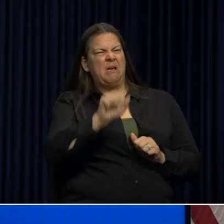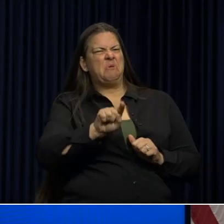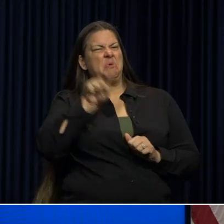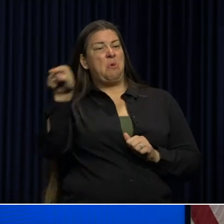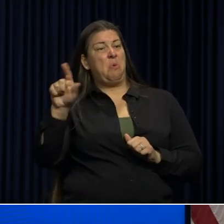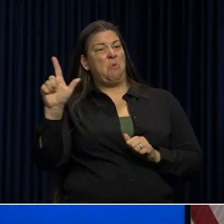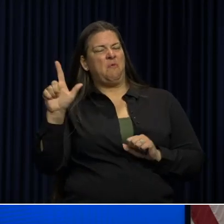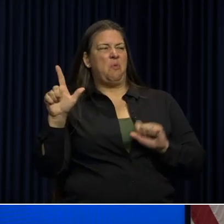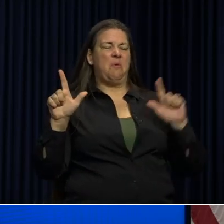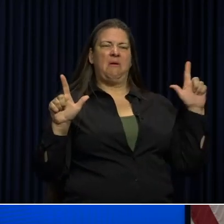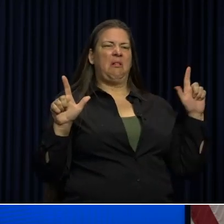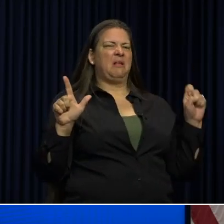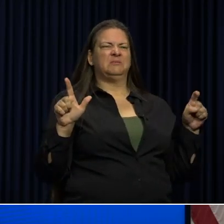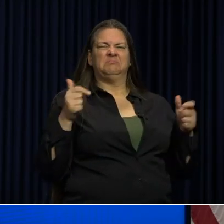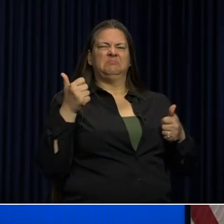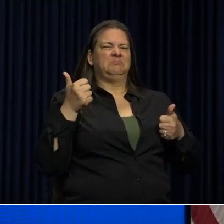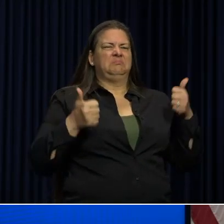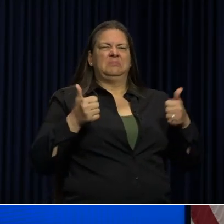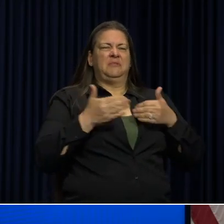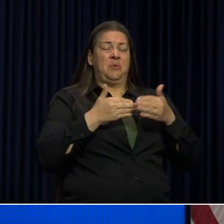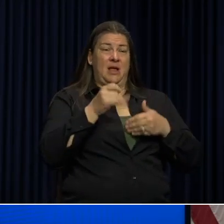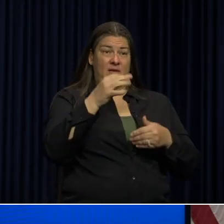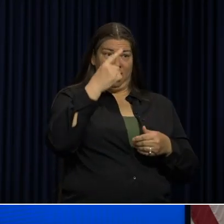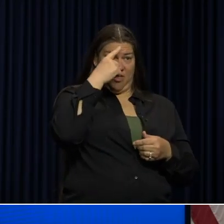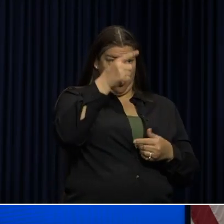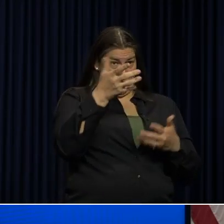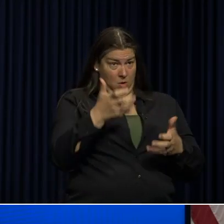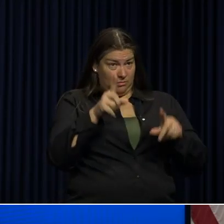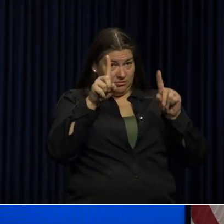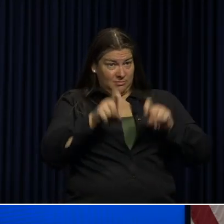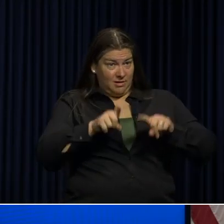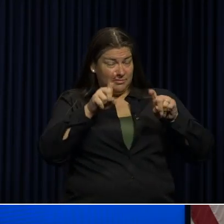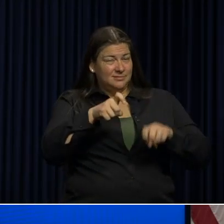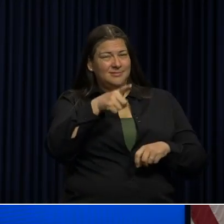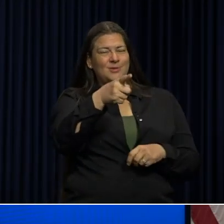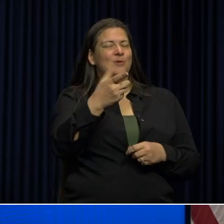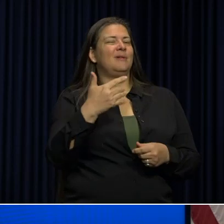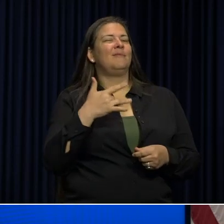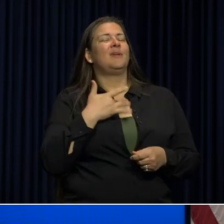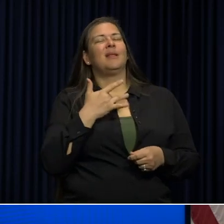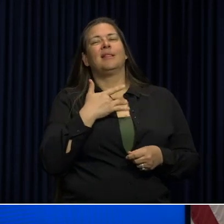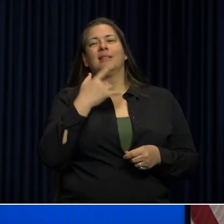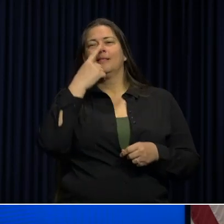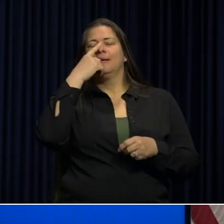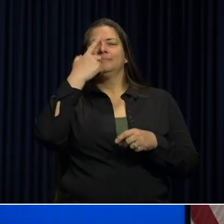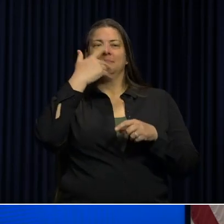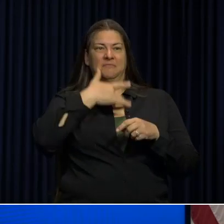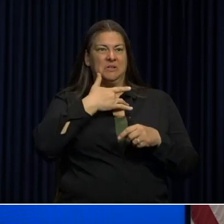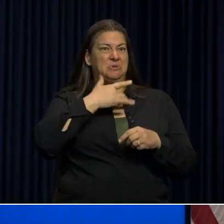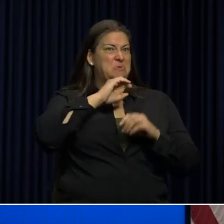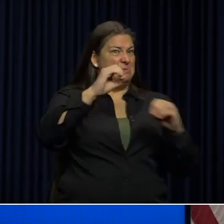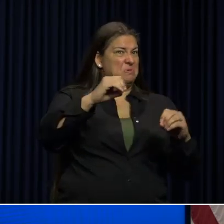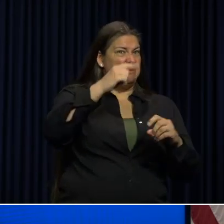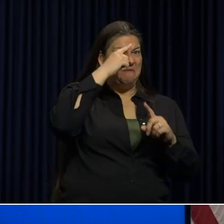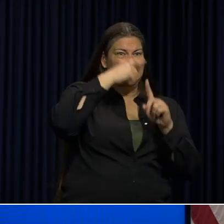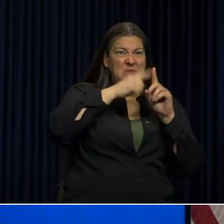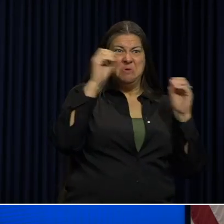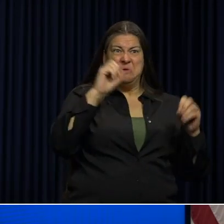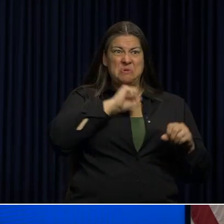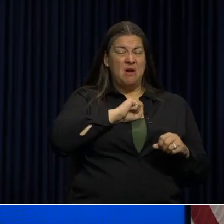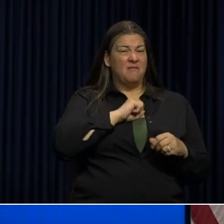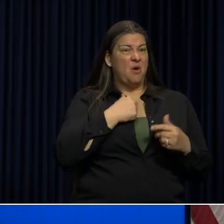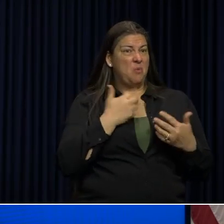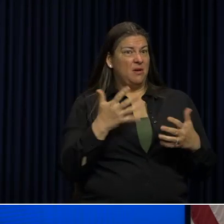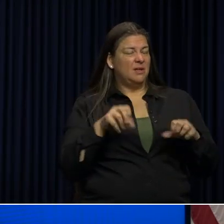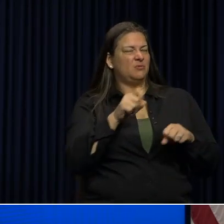If you think you need a test, you might be asymptomatic, please do it. Quick question, and then we'll move to the next. How are